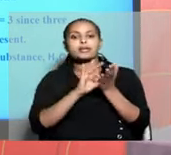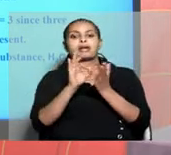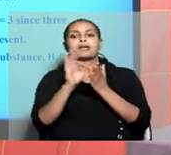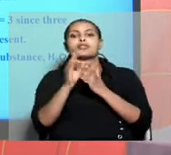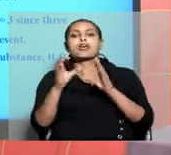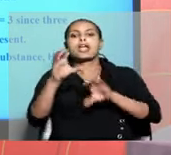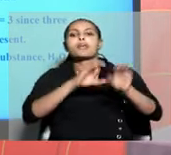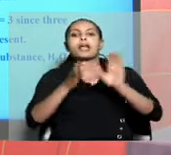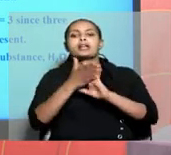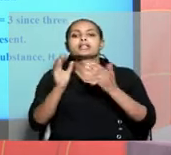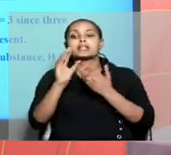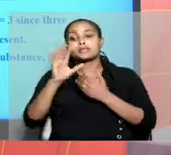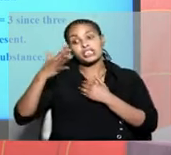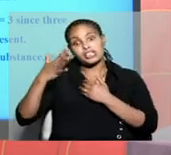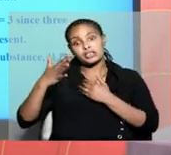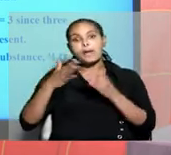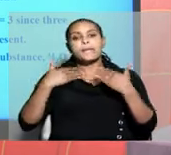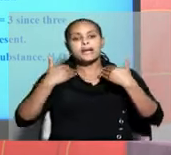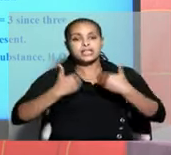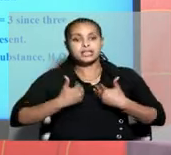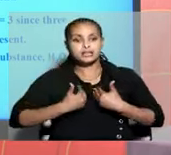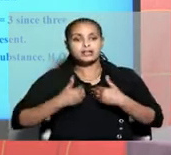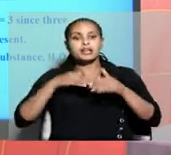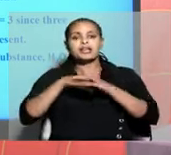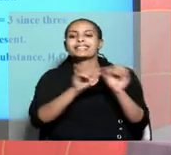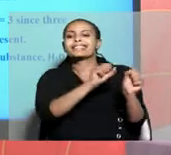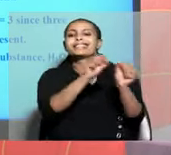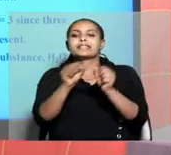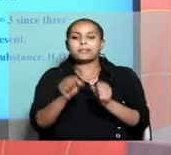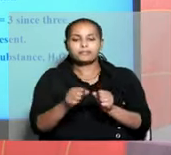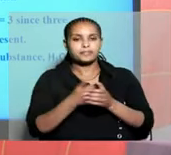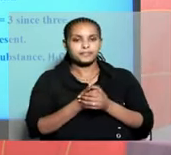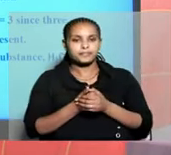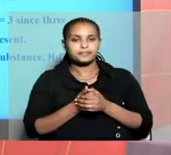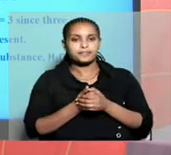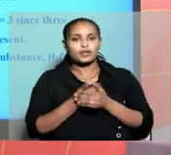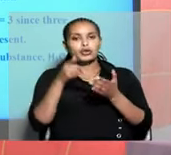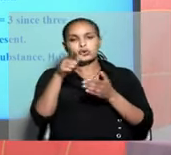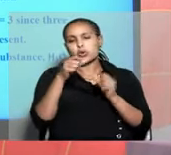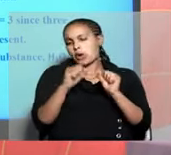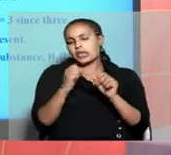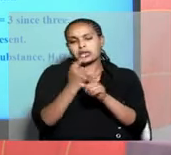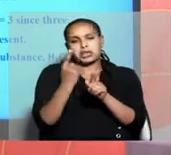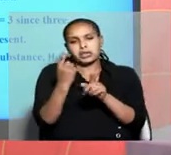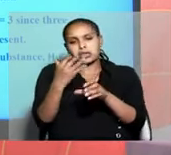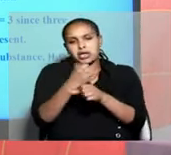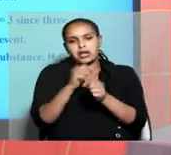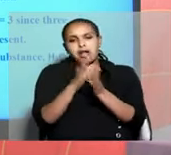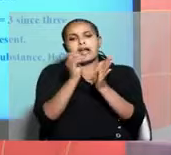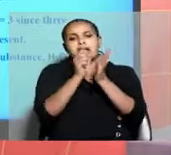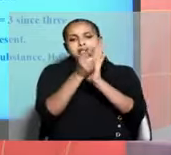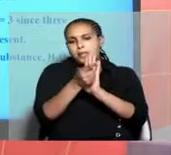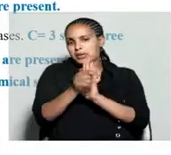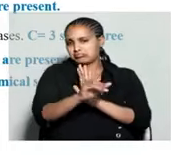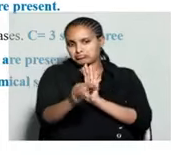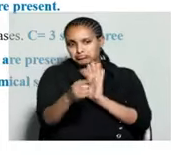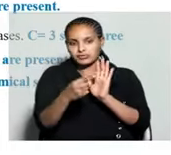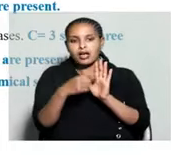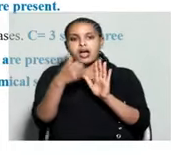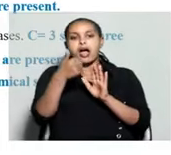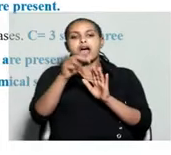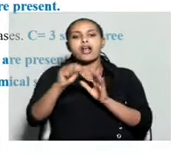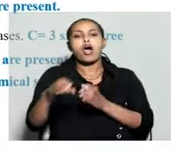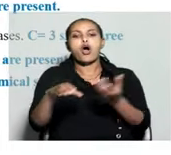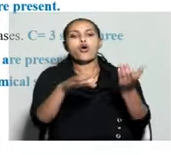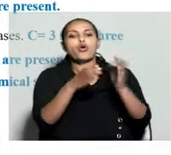number of chemical species present in the system. You can take this as an example. An